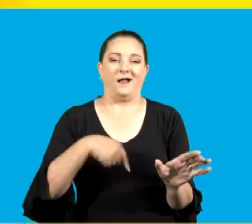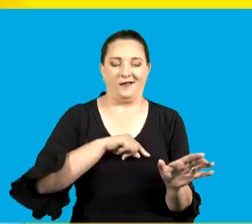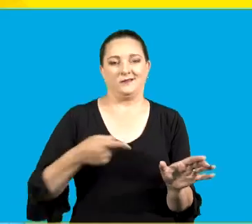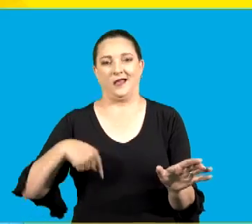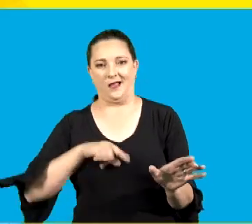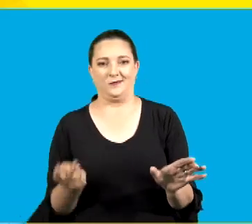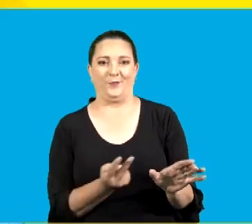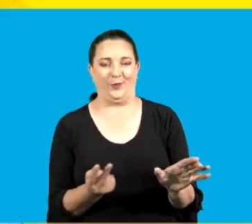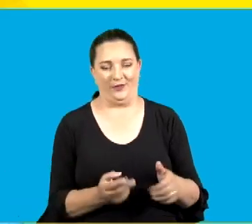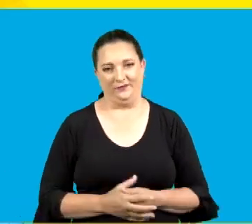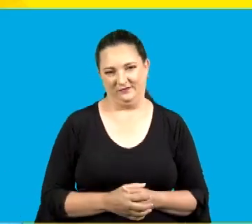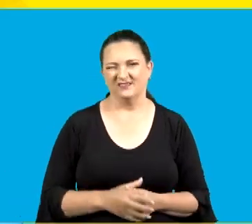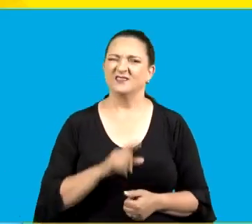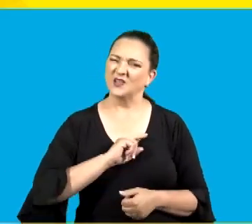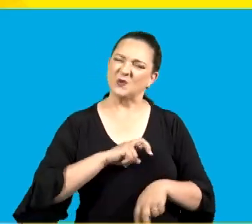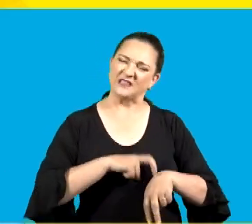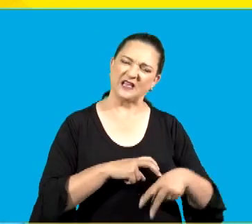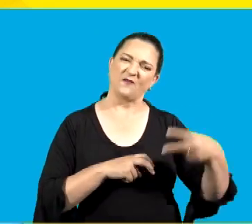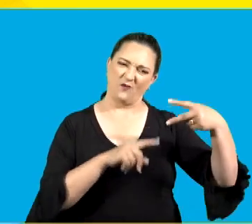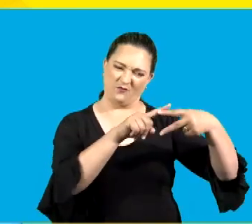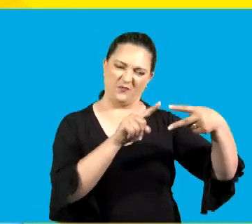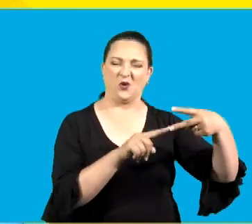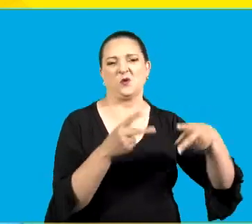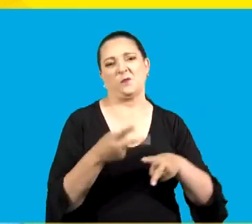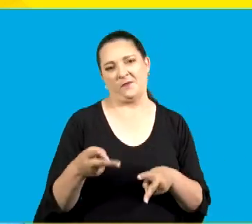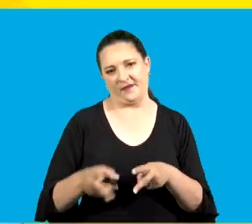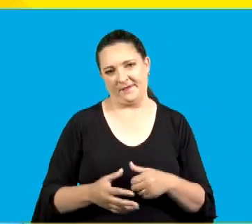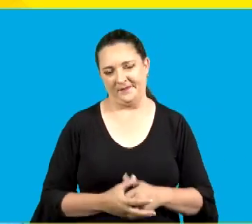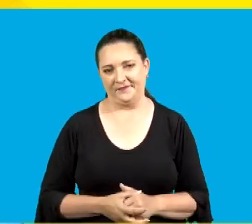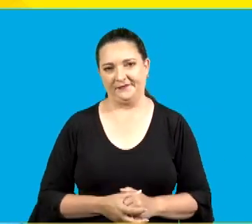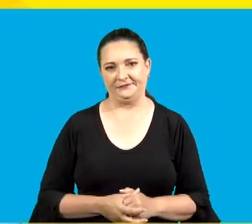prepare on both these type of reconciliations.